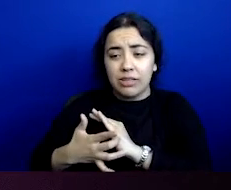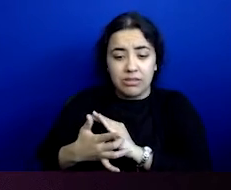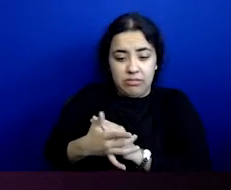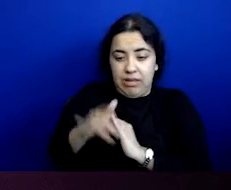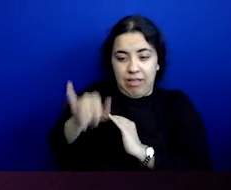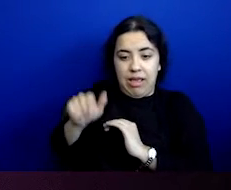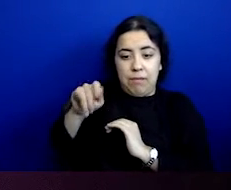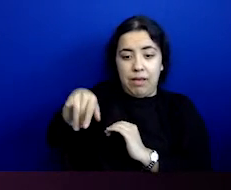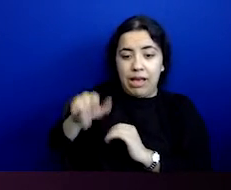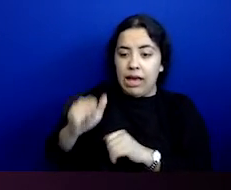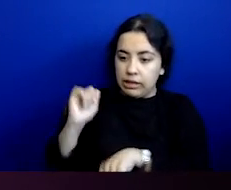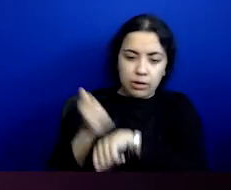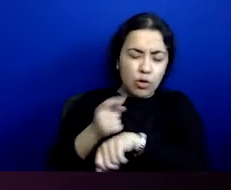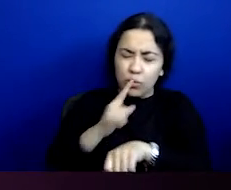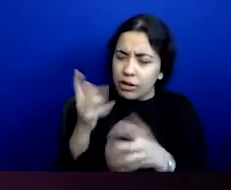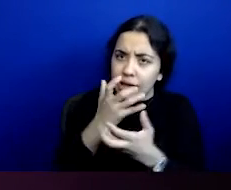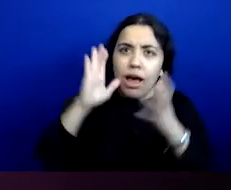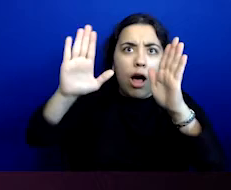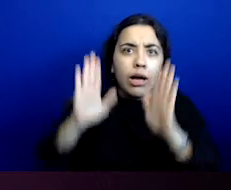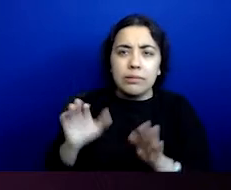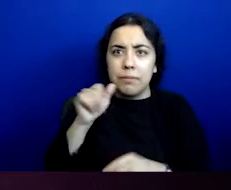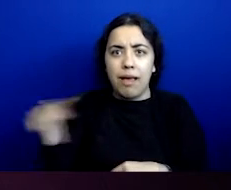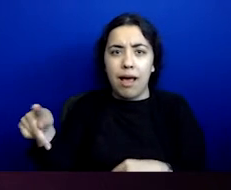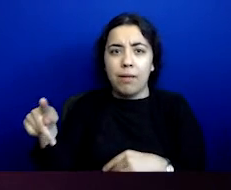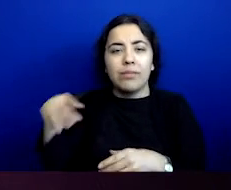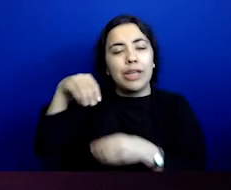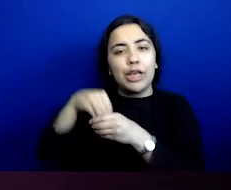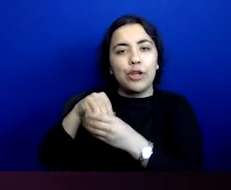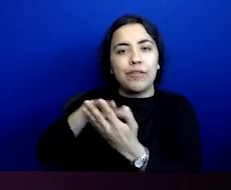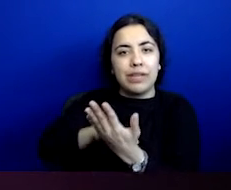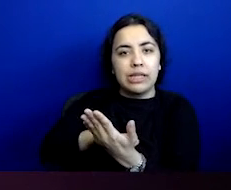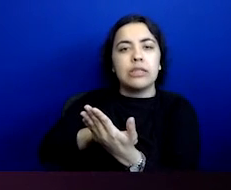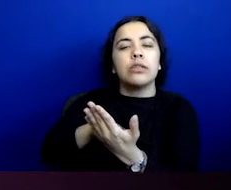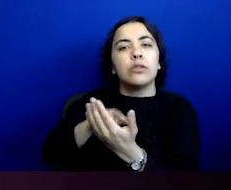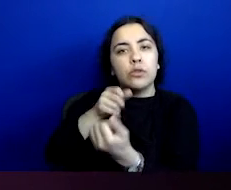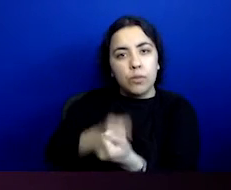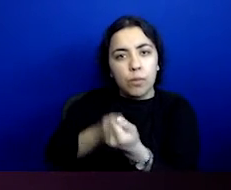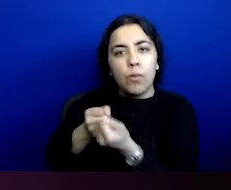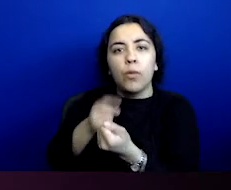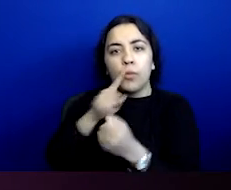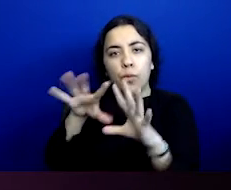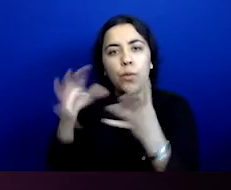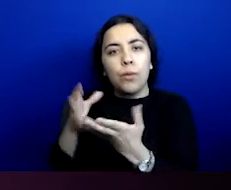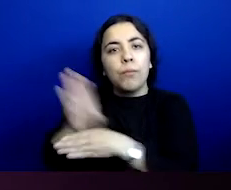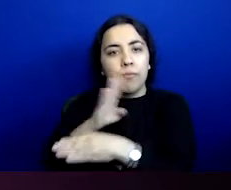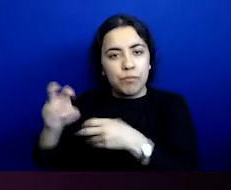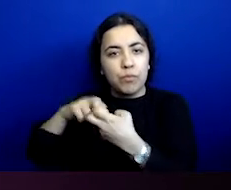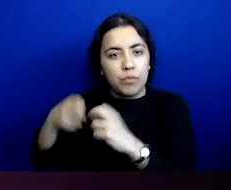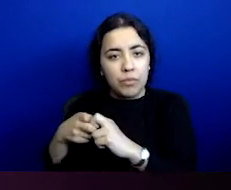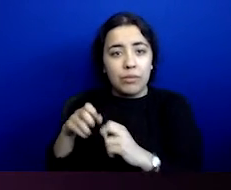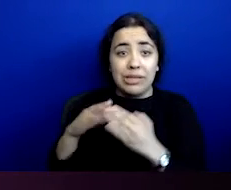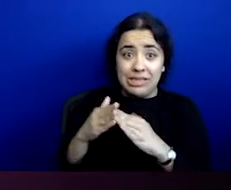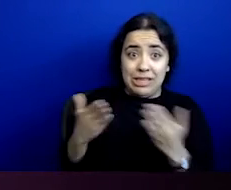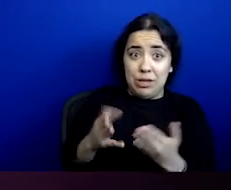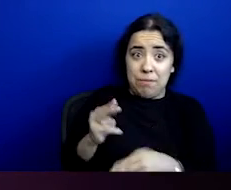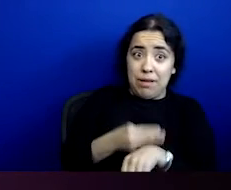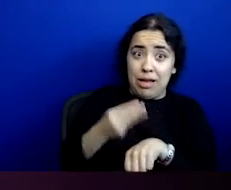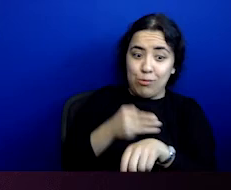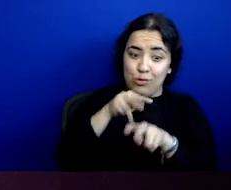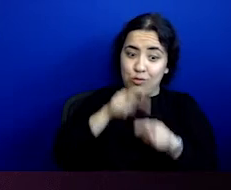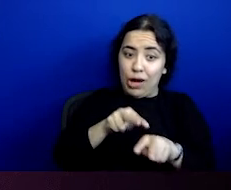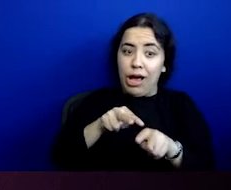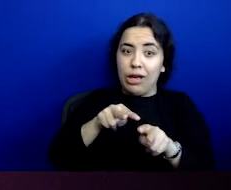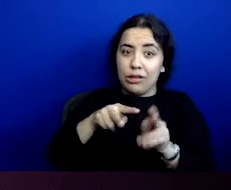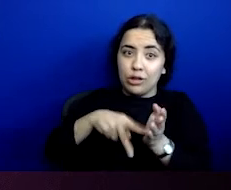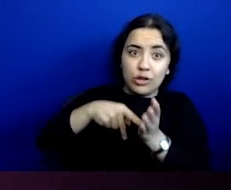could build really incredible applications that can interface and support real-world business problems, such as helping the city of Miami track all of their scooters and